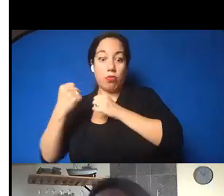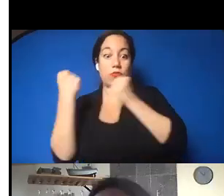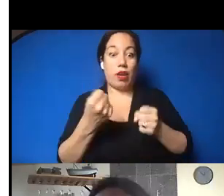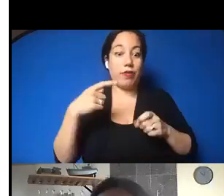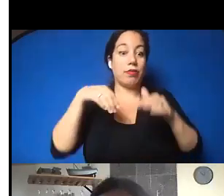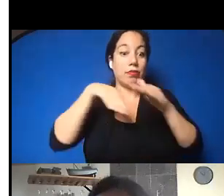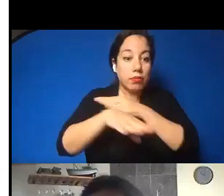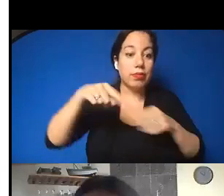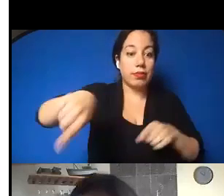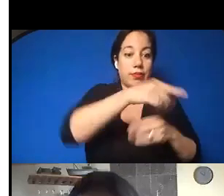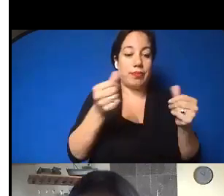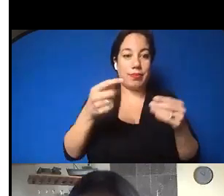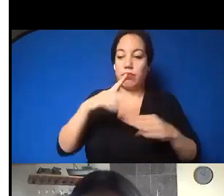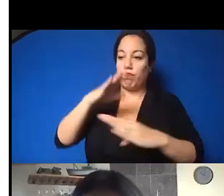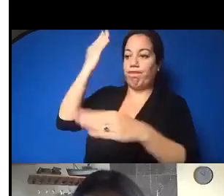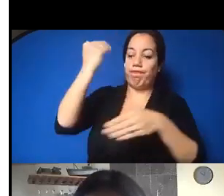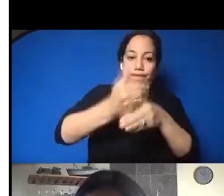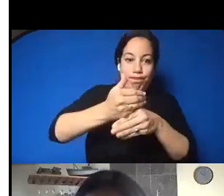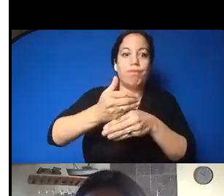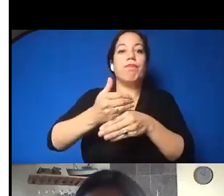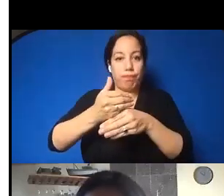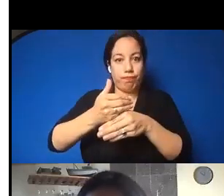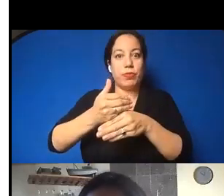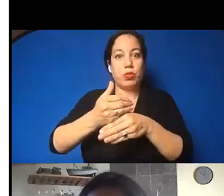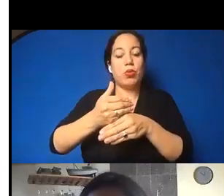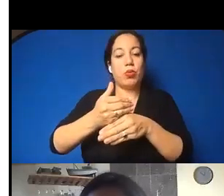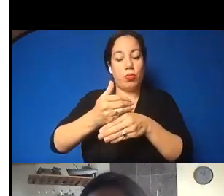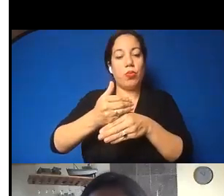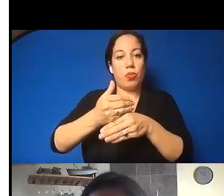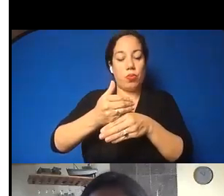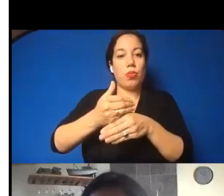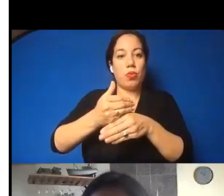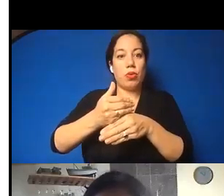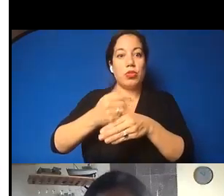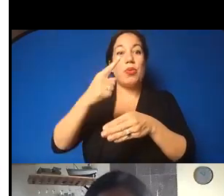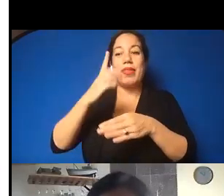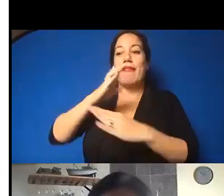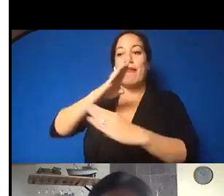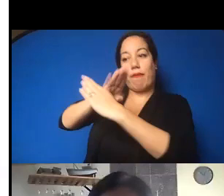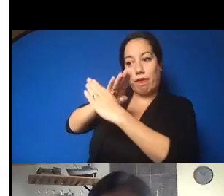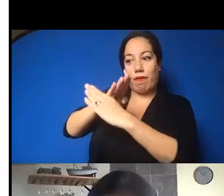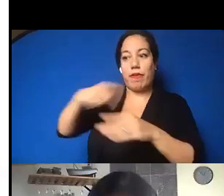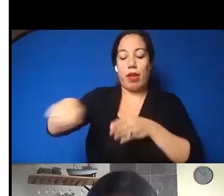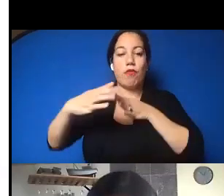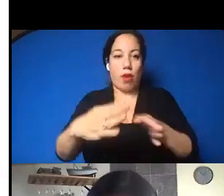So we have done a territorial control by shutting down the routes to tourists.